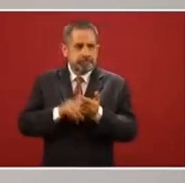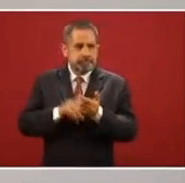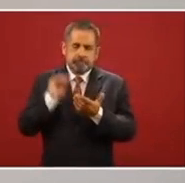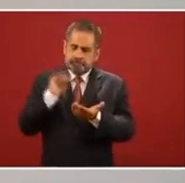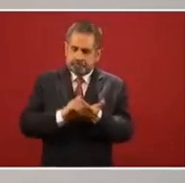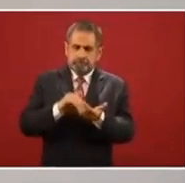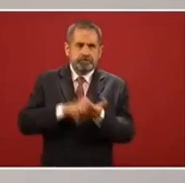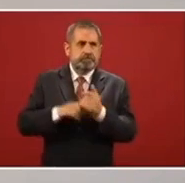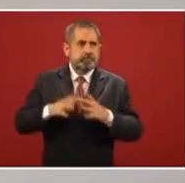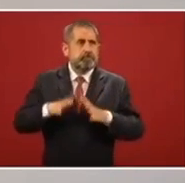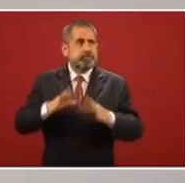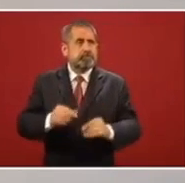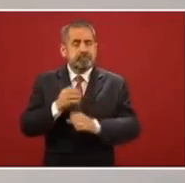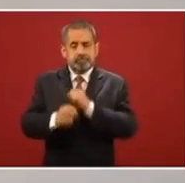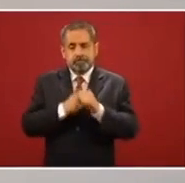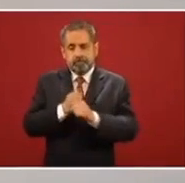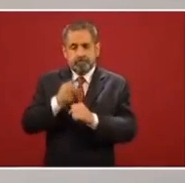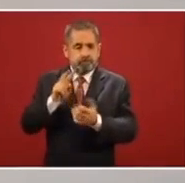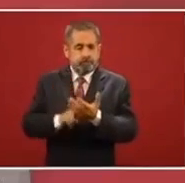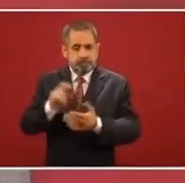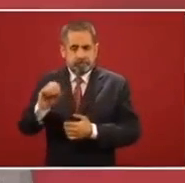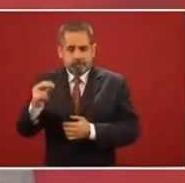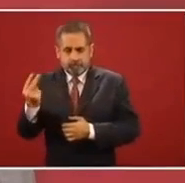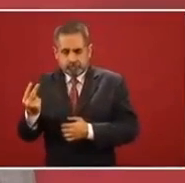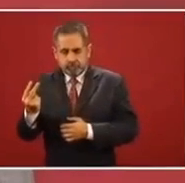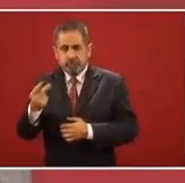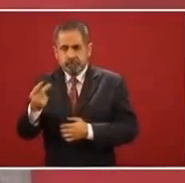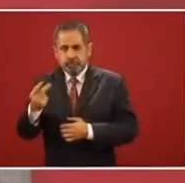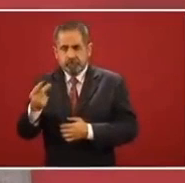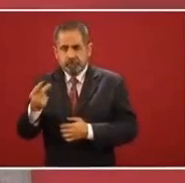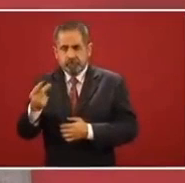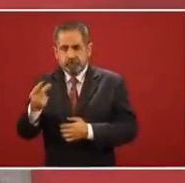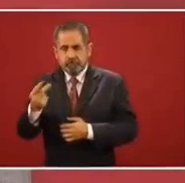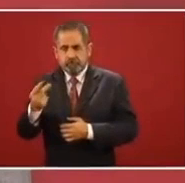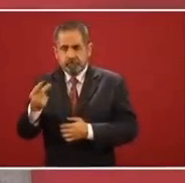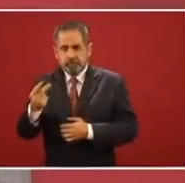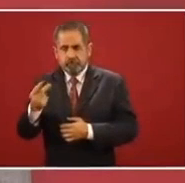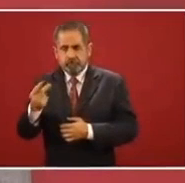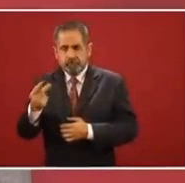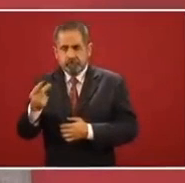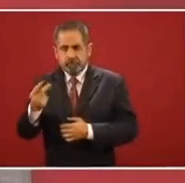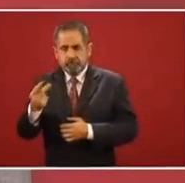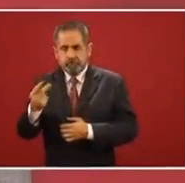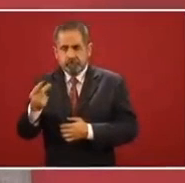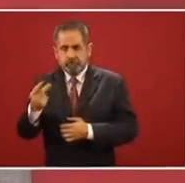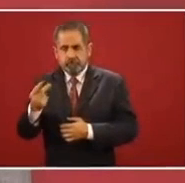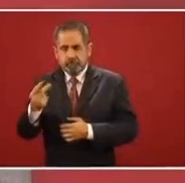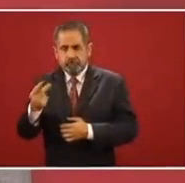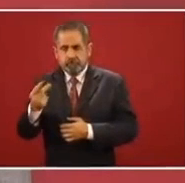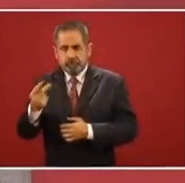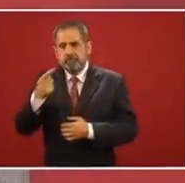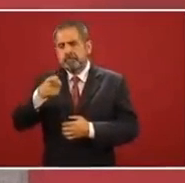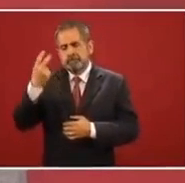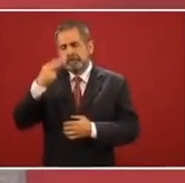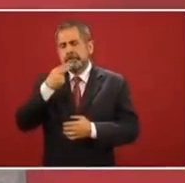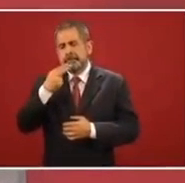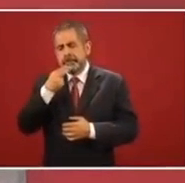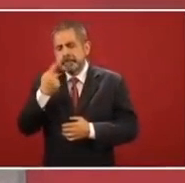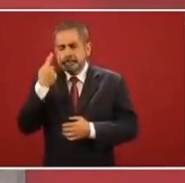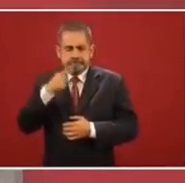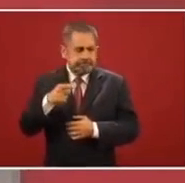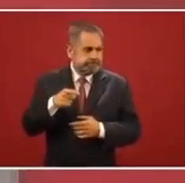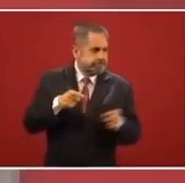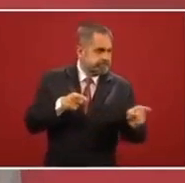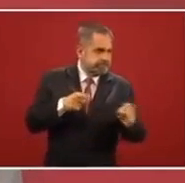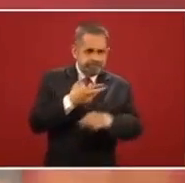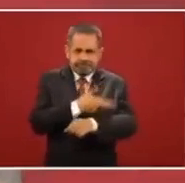2002. y su propósito es tener la capacidad And its purpose is to have the capacity de coordinar